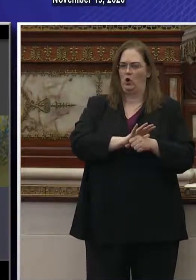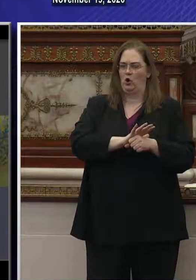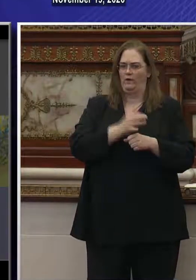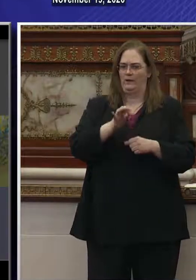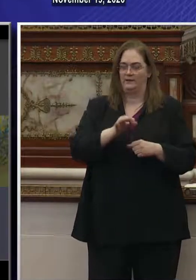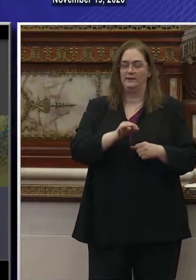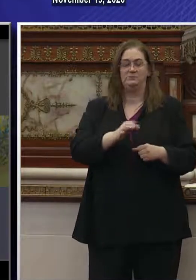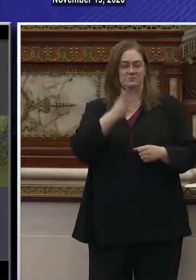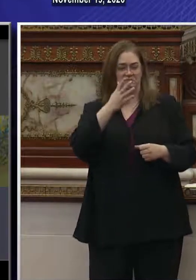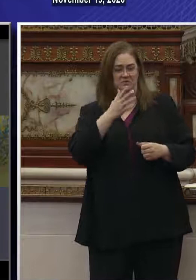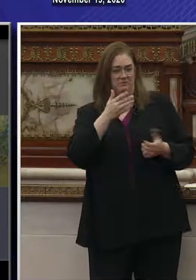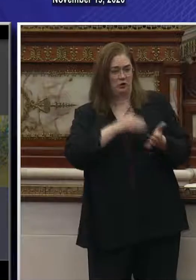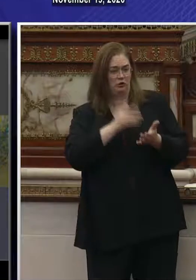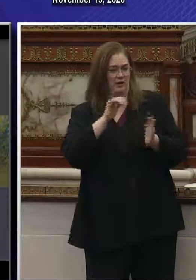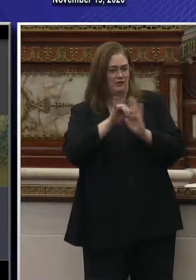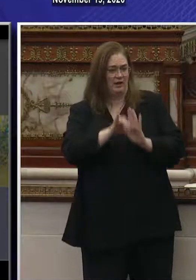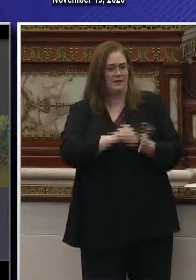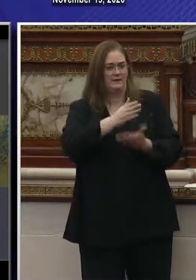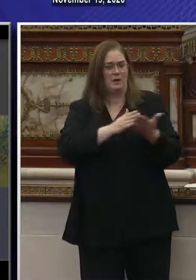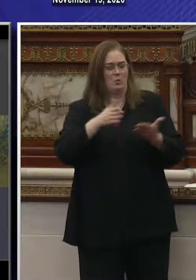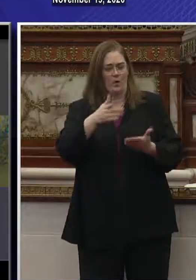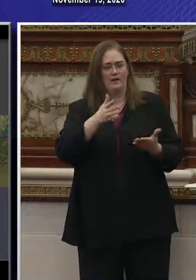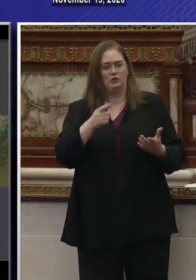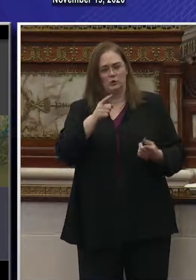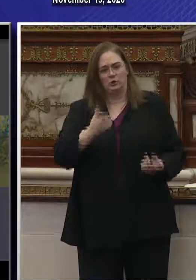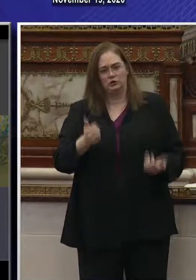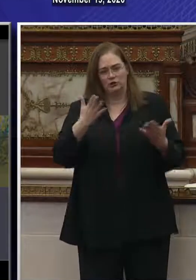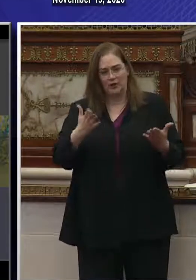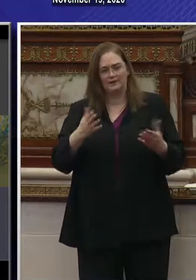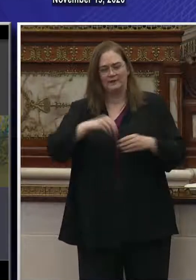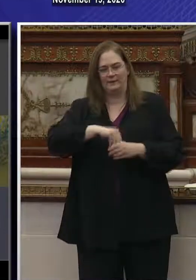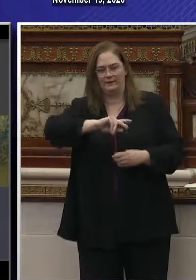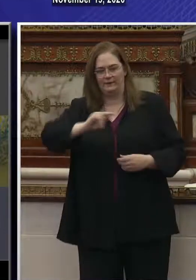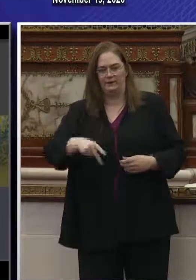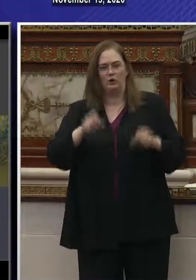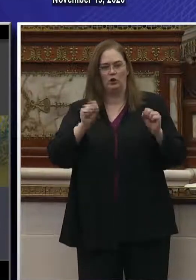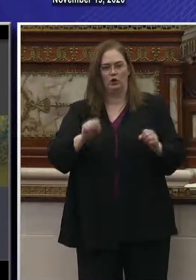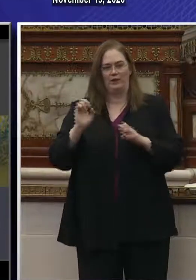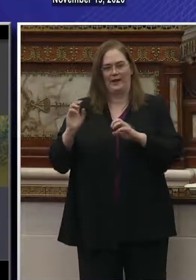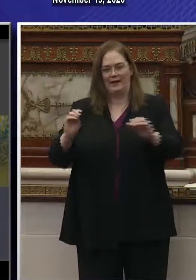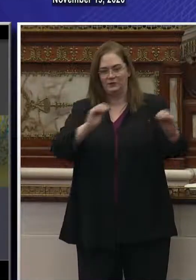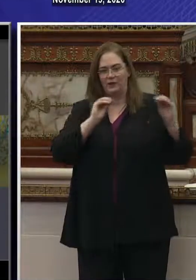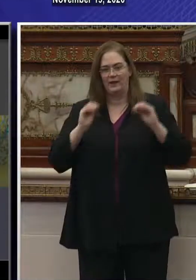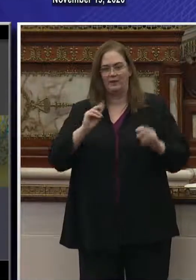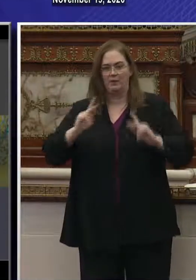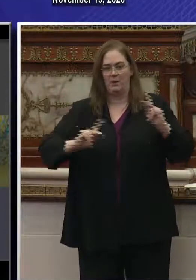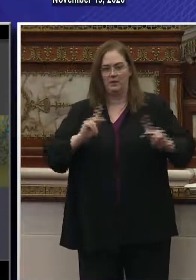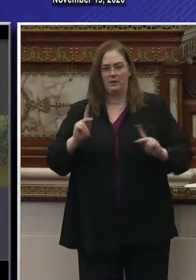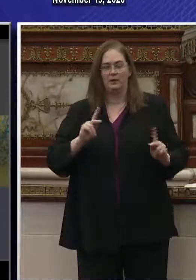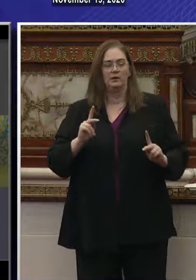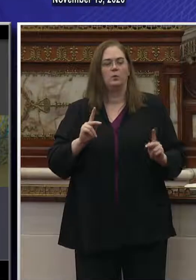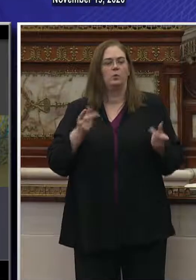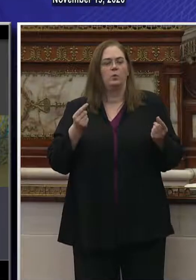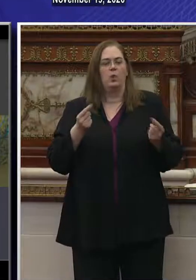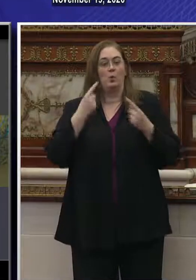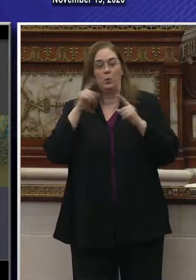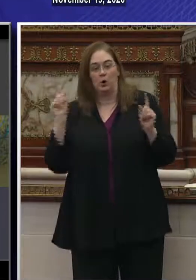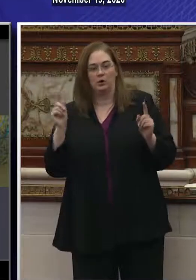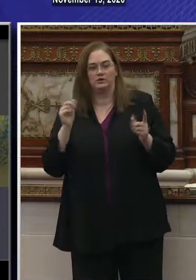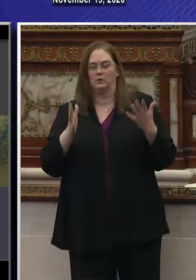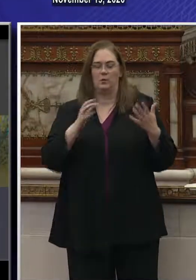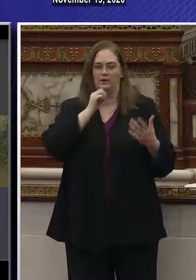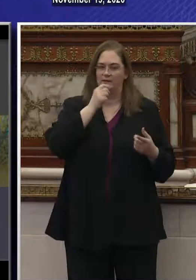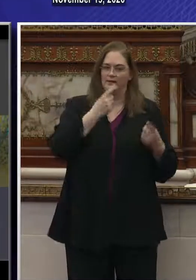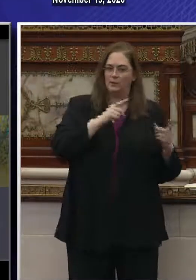you identify some of the ways that you were suggesting that Philadelphia could educate the public? What works and